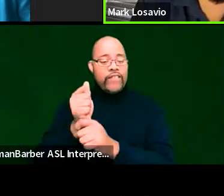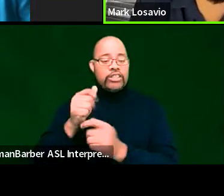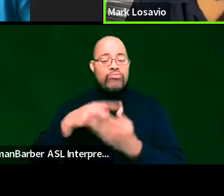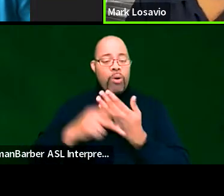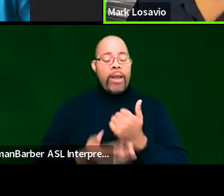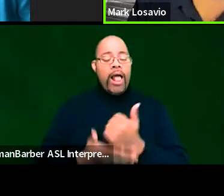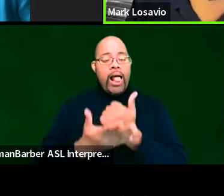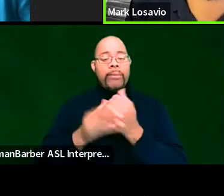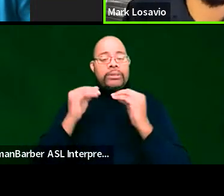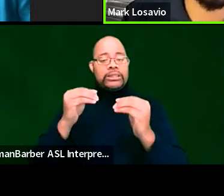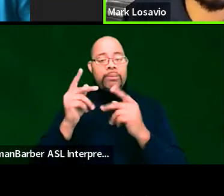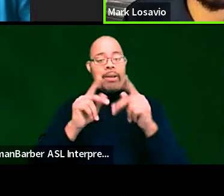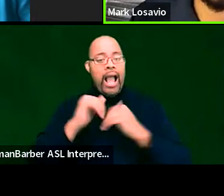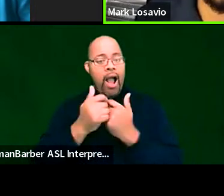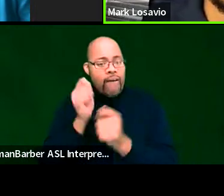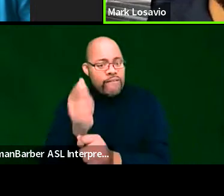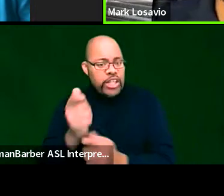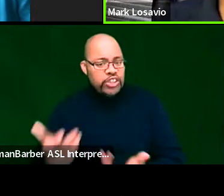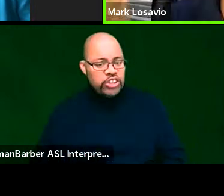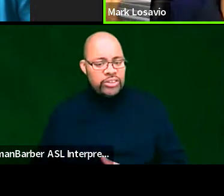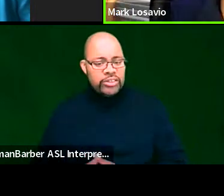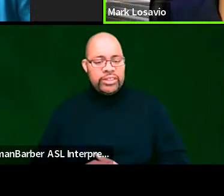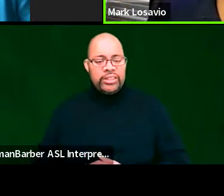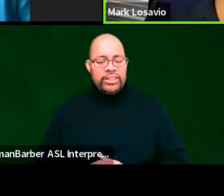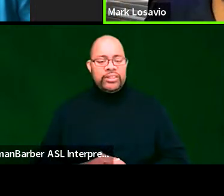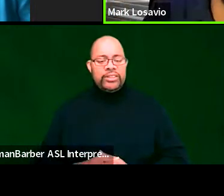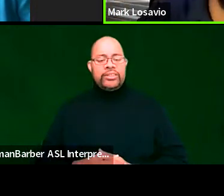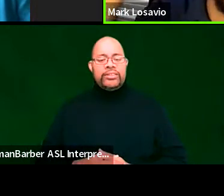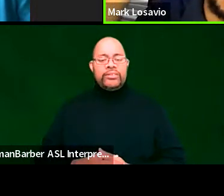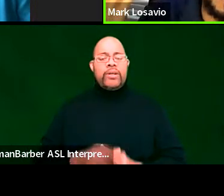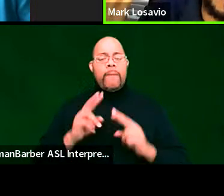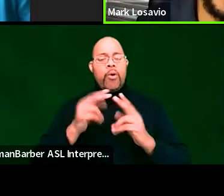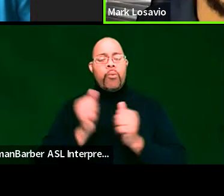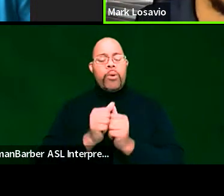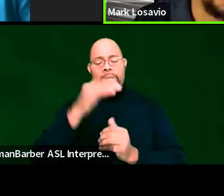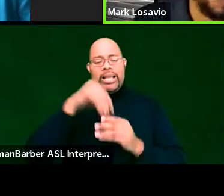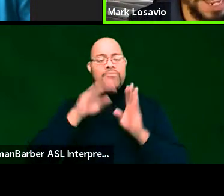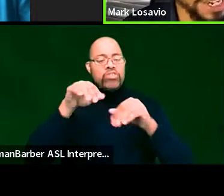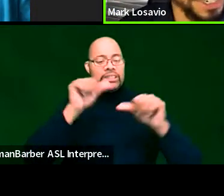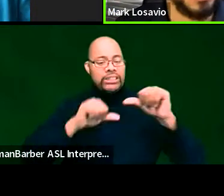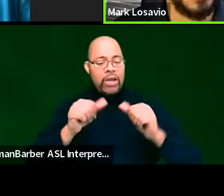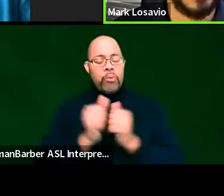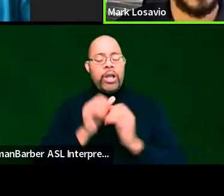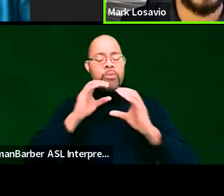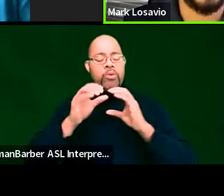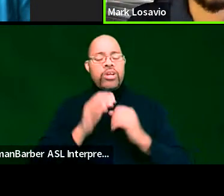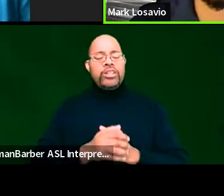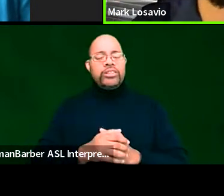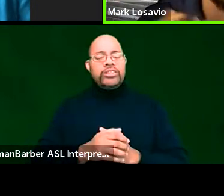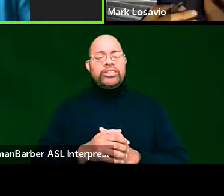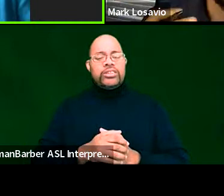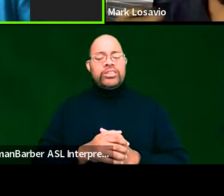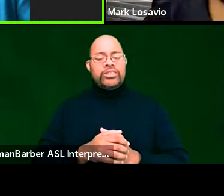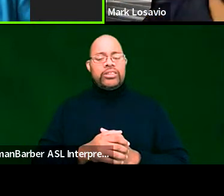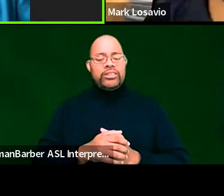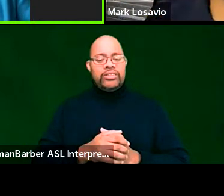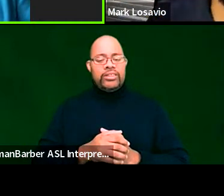help teach people how to fish. Even partnering with Black Marine Science with your communication internship,